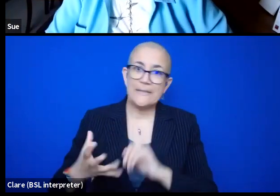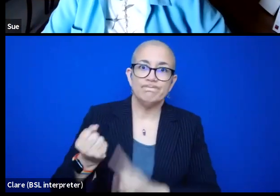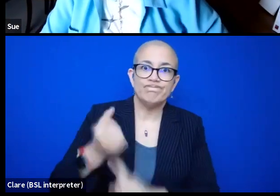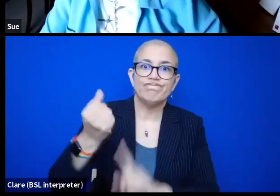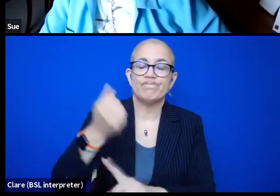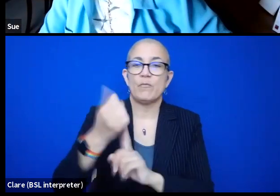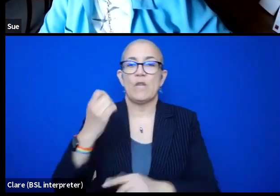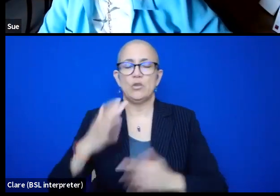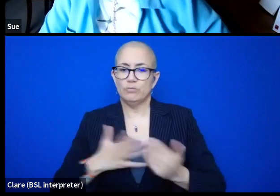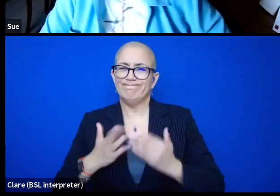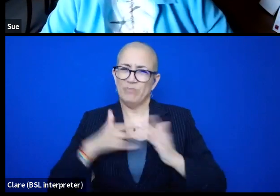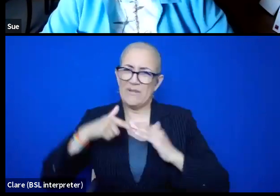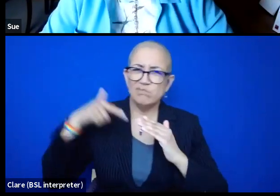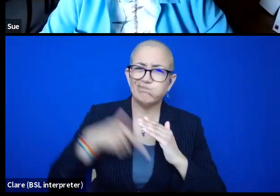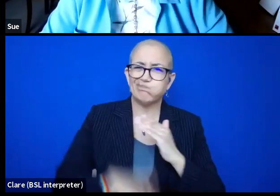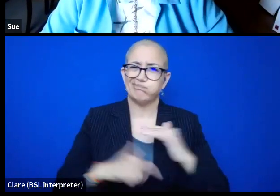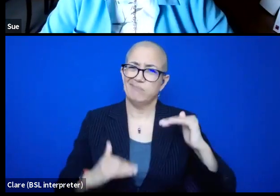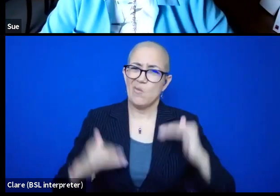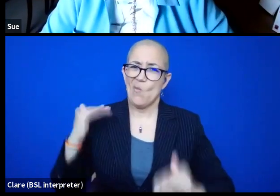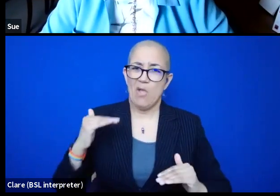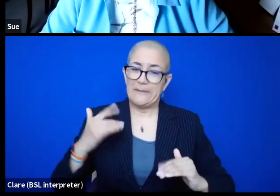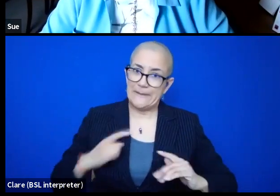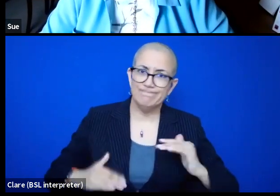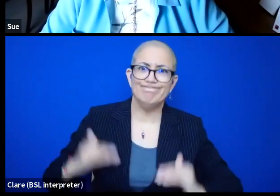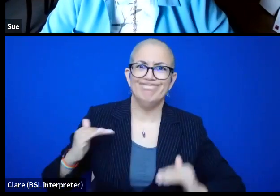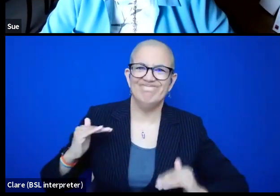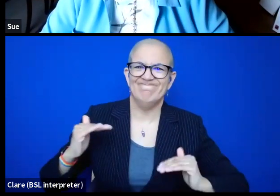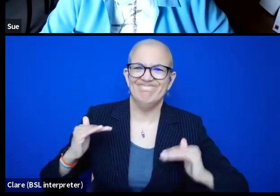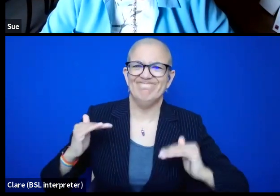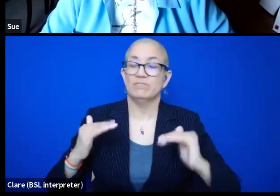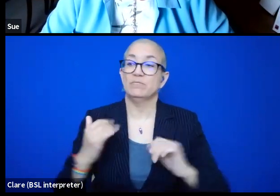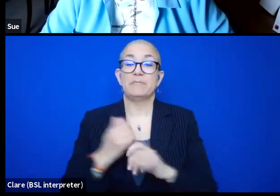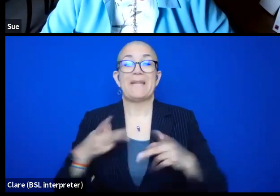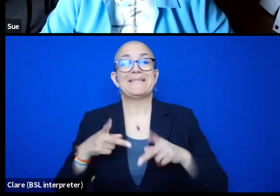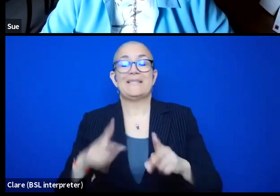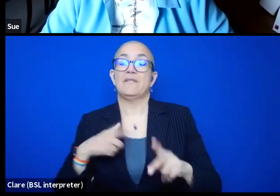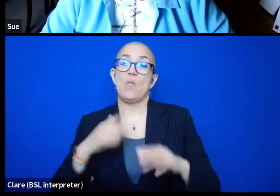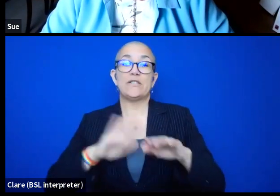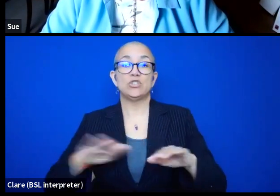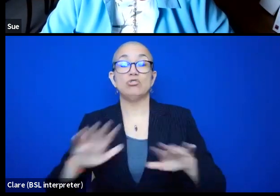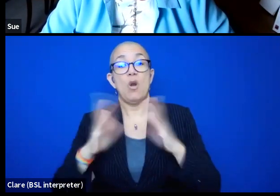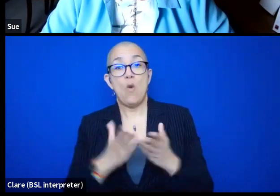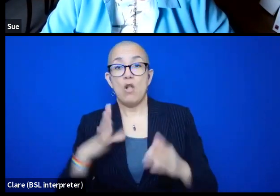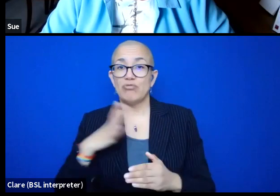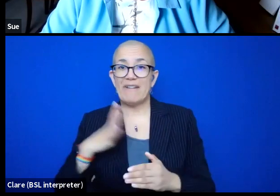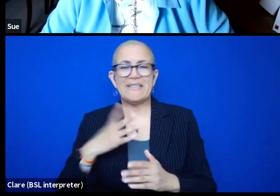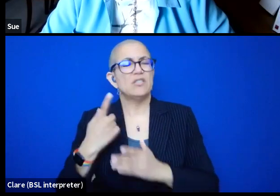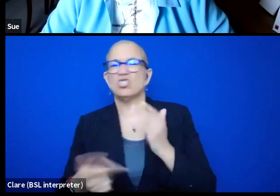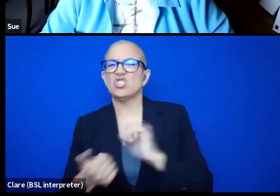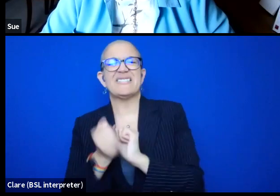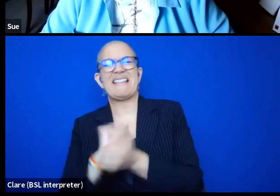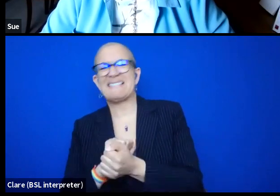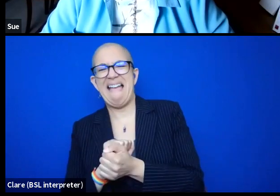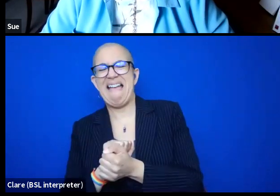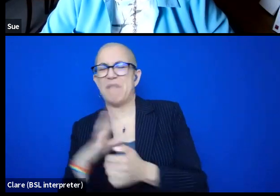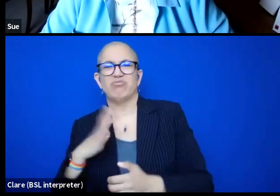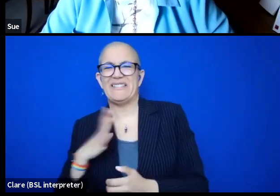and build a system where our children are world ready, not just exam ready, and where everyone has the skills to